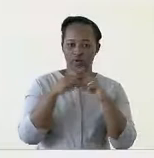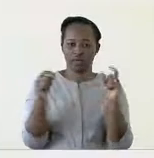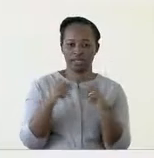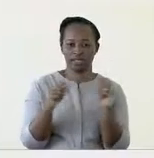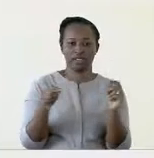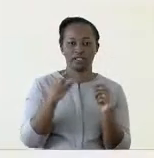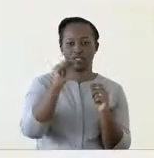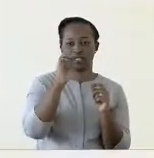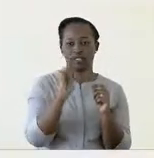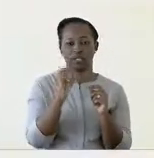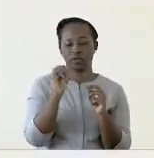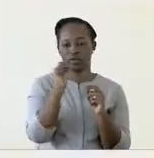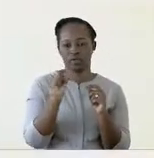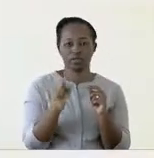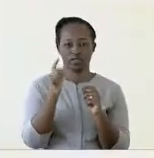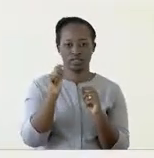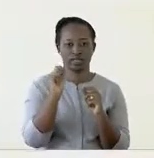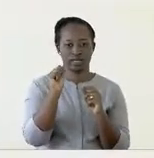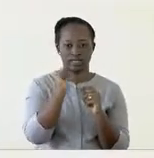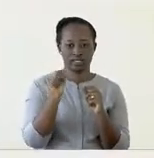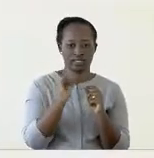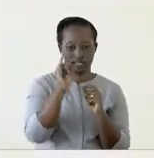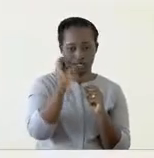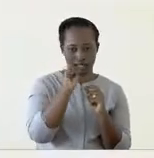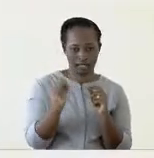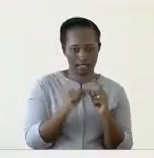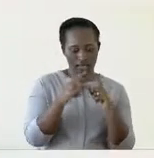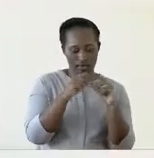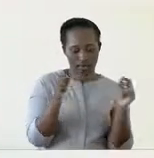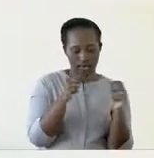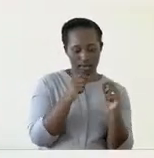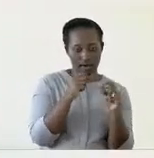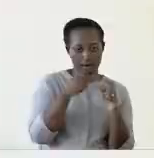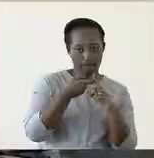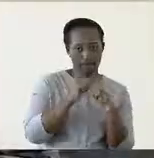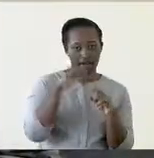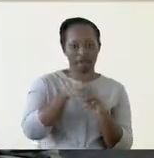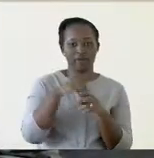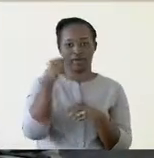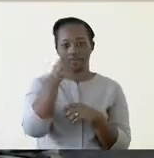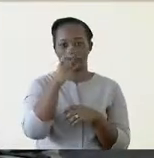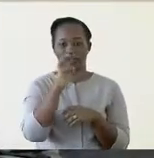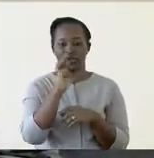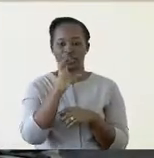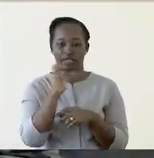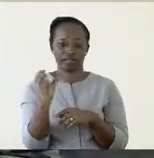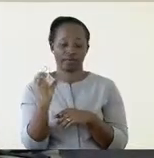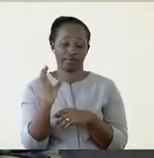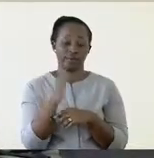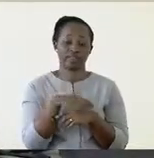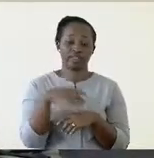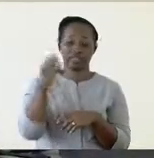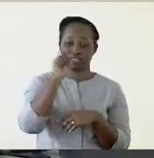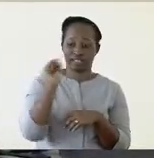the word homeostasis comes from two Greek words, homeo, which means similar, and then stasis, which means